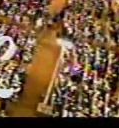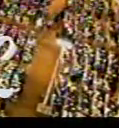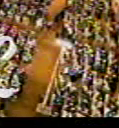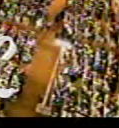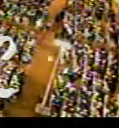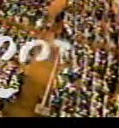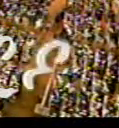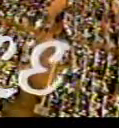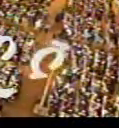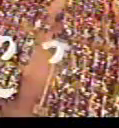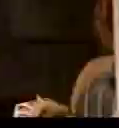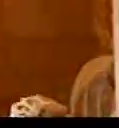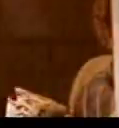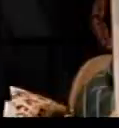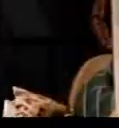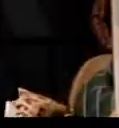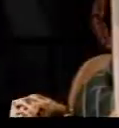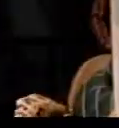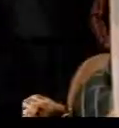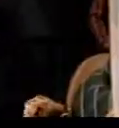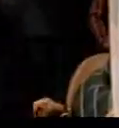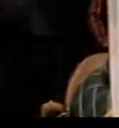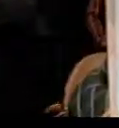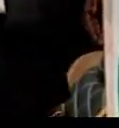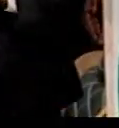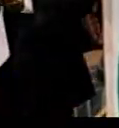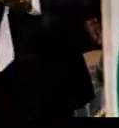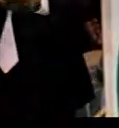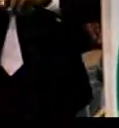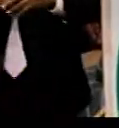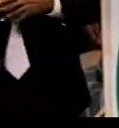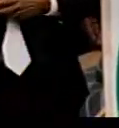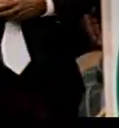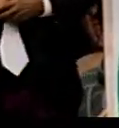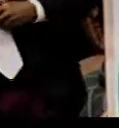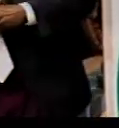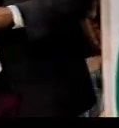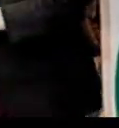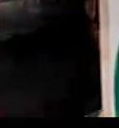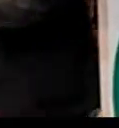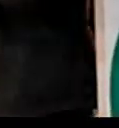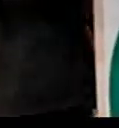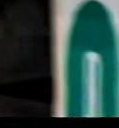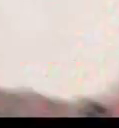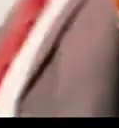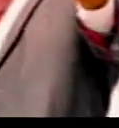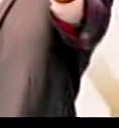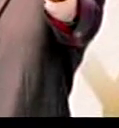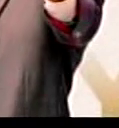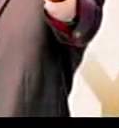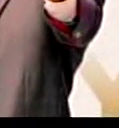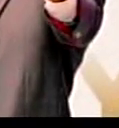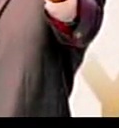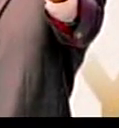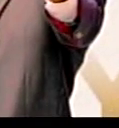Final E. Tonight, you'll walk miracle in your life.